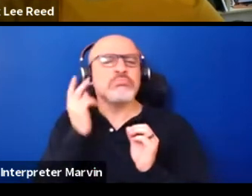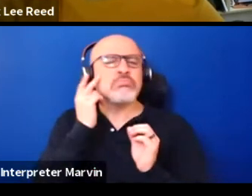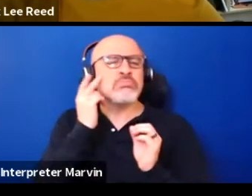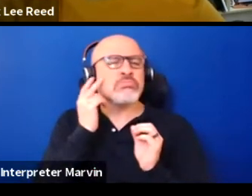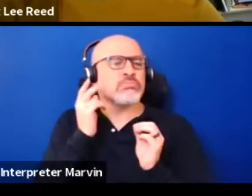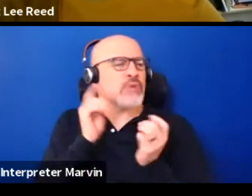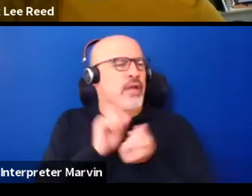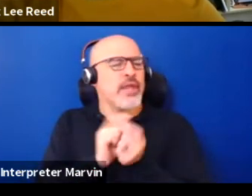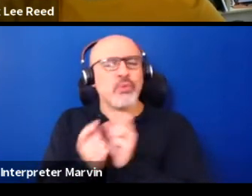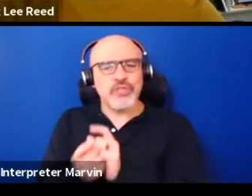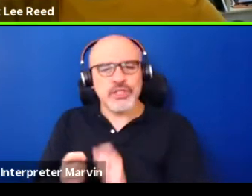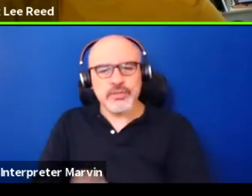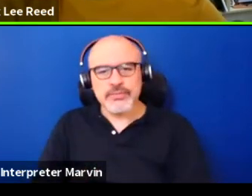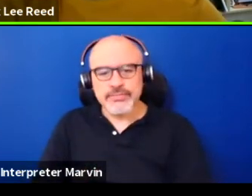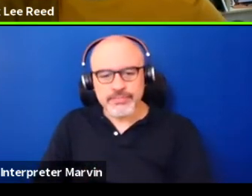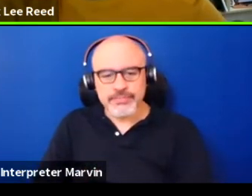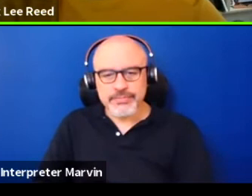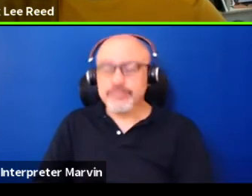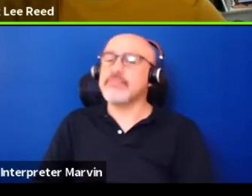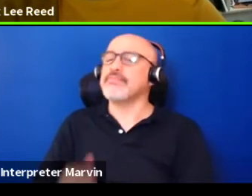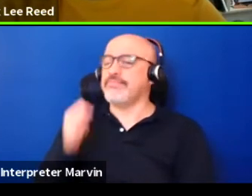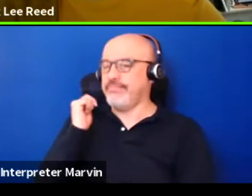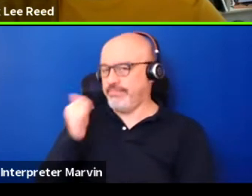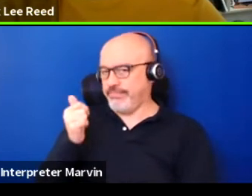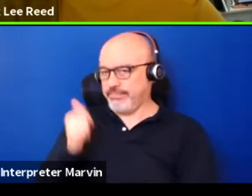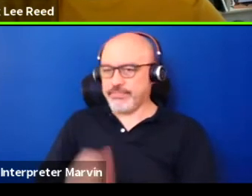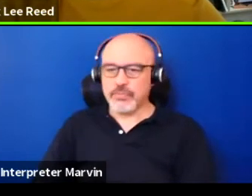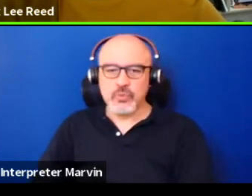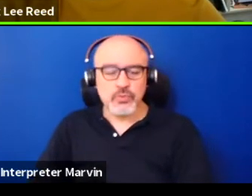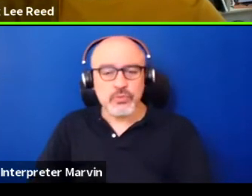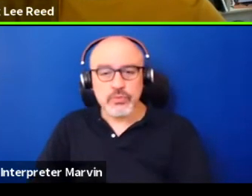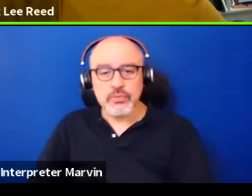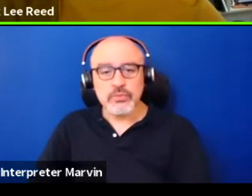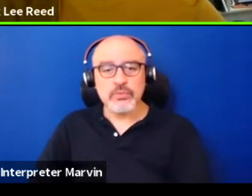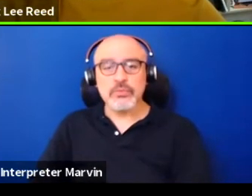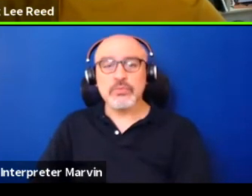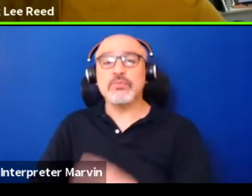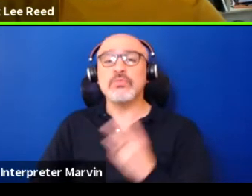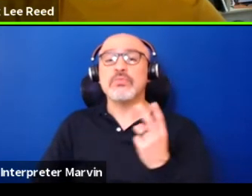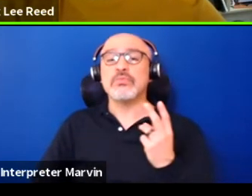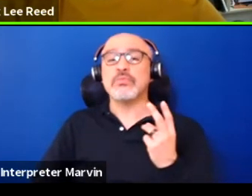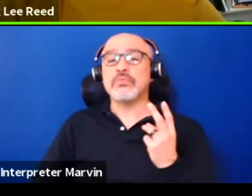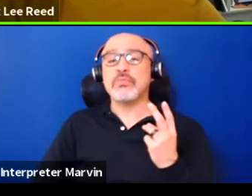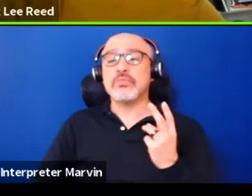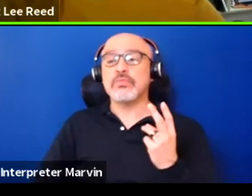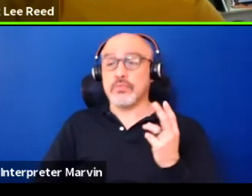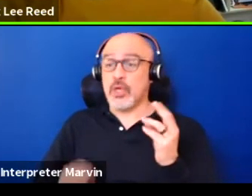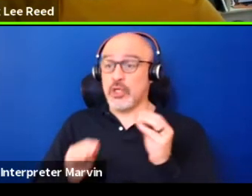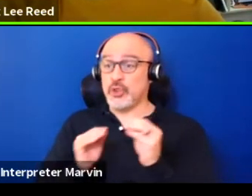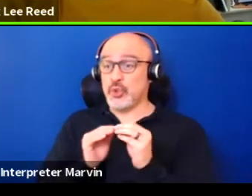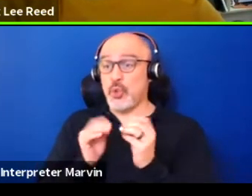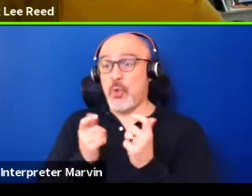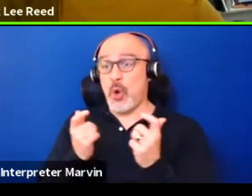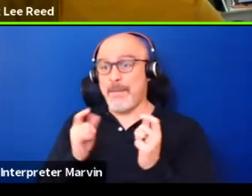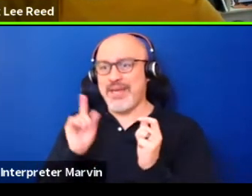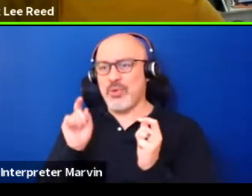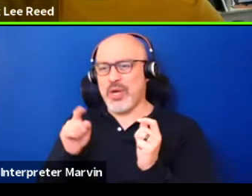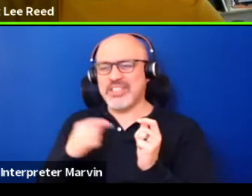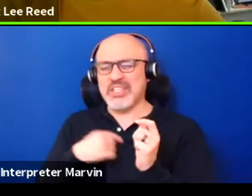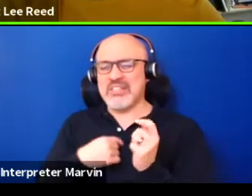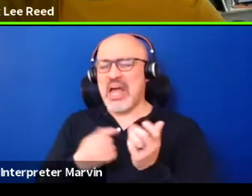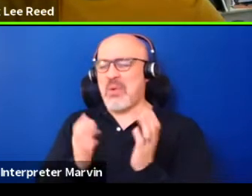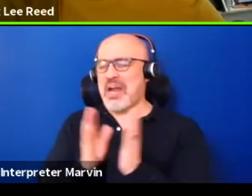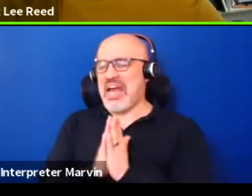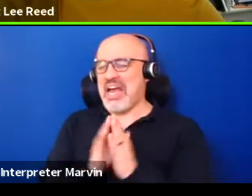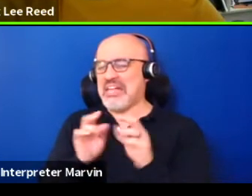over. Great. I have two more kind of big questions that I want to pose to the